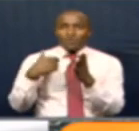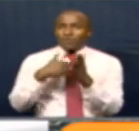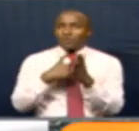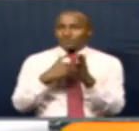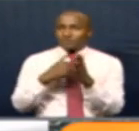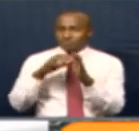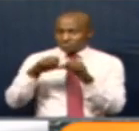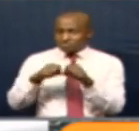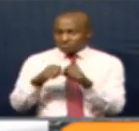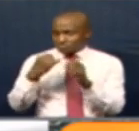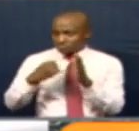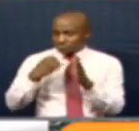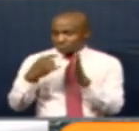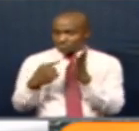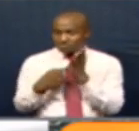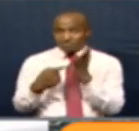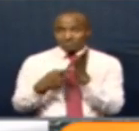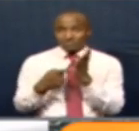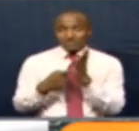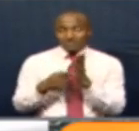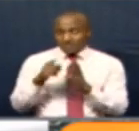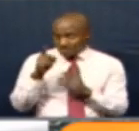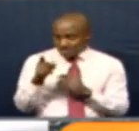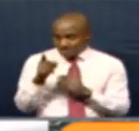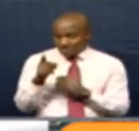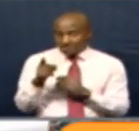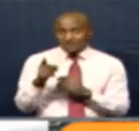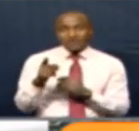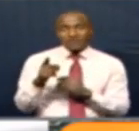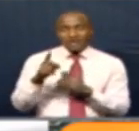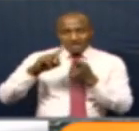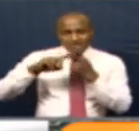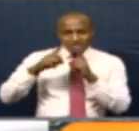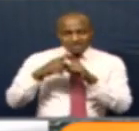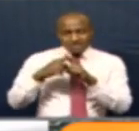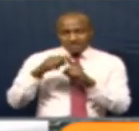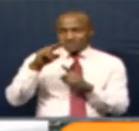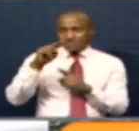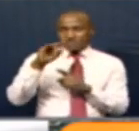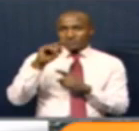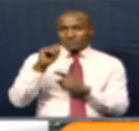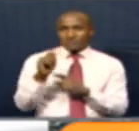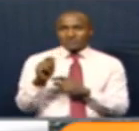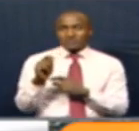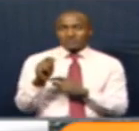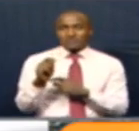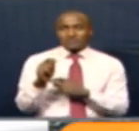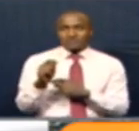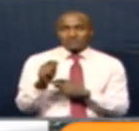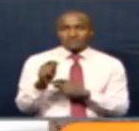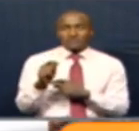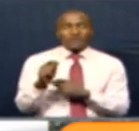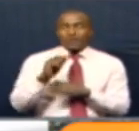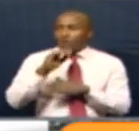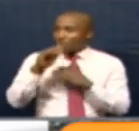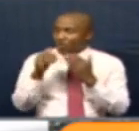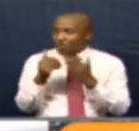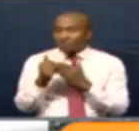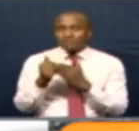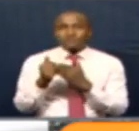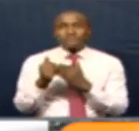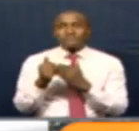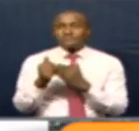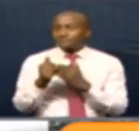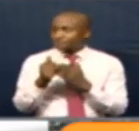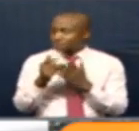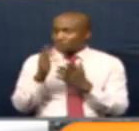called industrial techniques. And that is, we are standardizing the units, okay? So, all the doors, the windows are